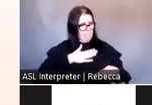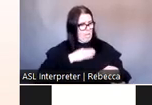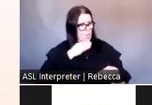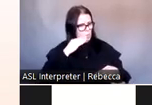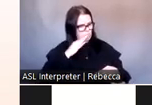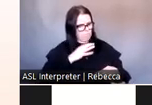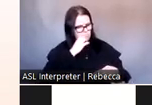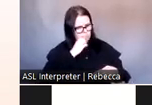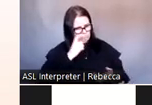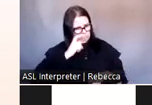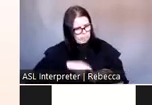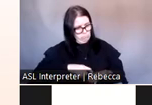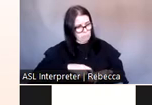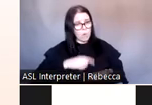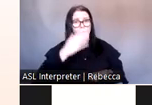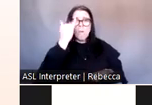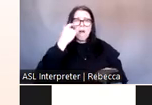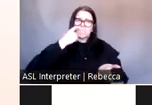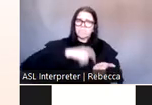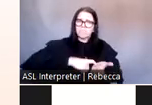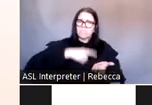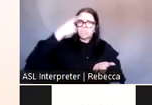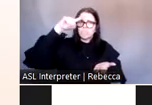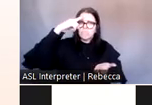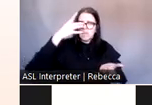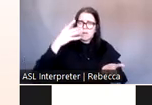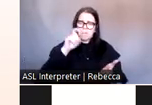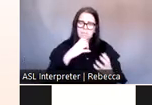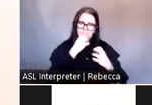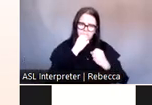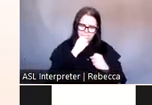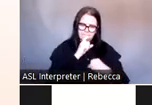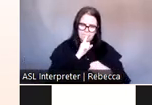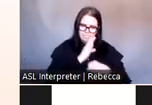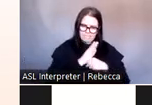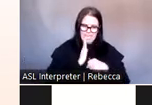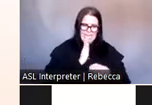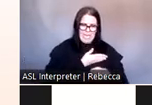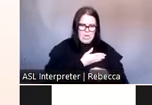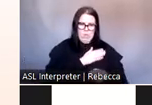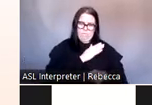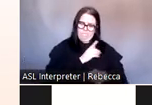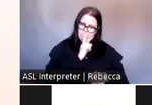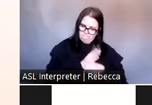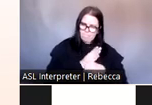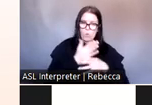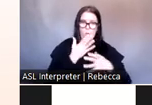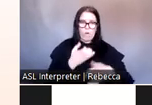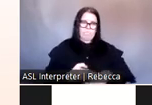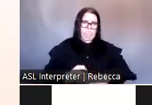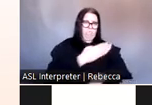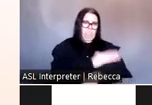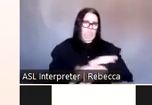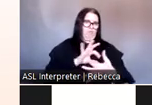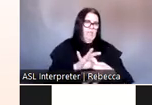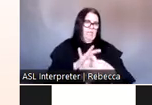to reaffirm our commitment and responsibility in improving relationships between nations and